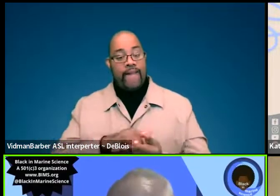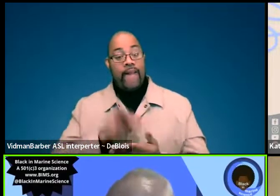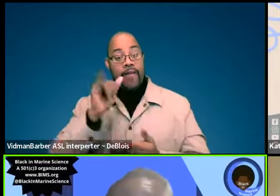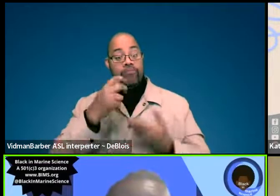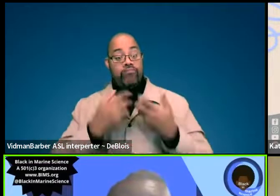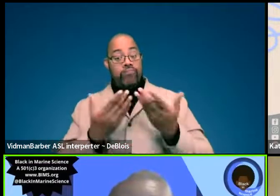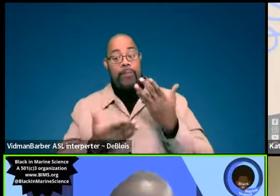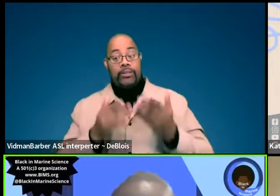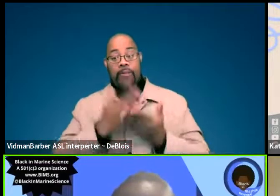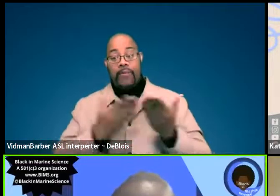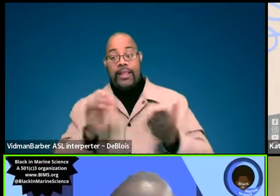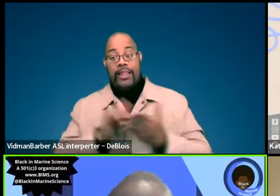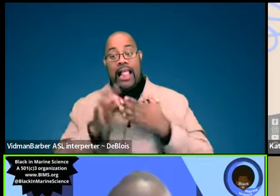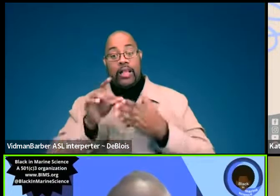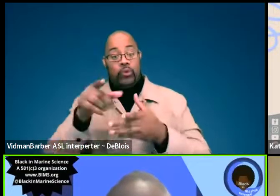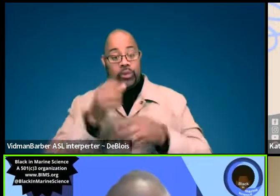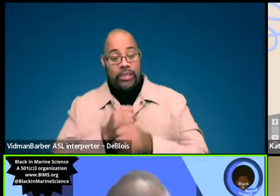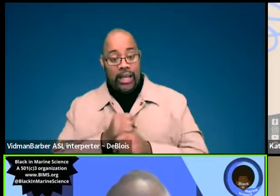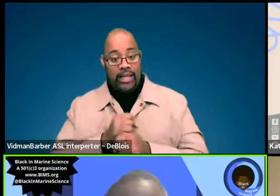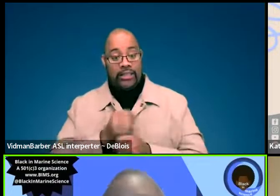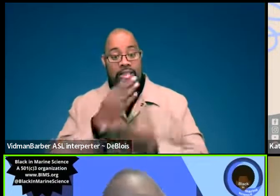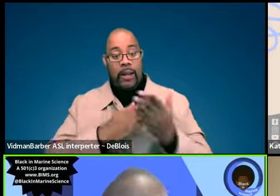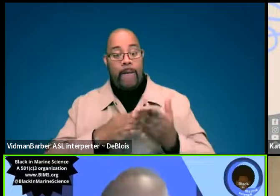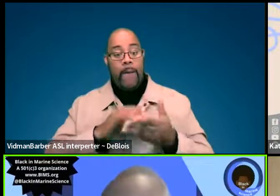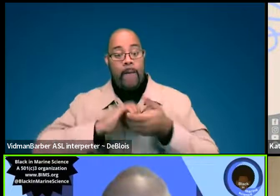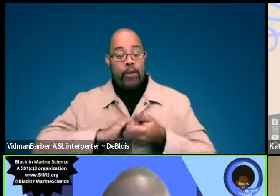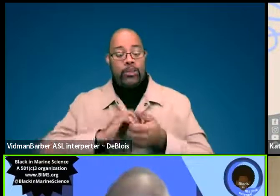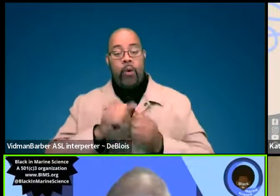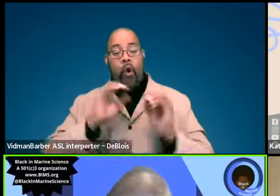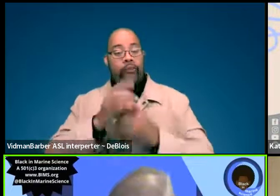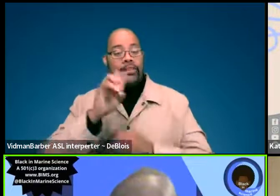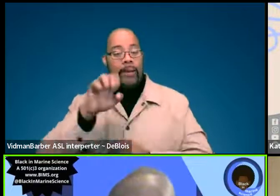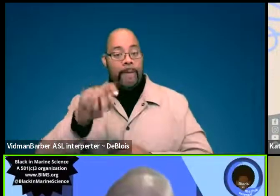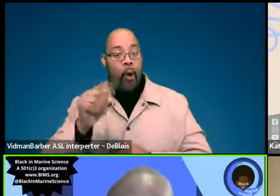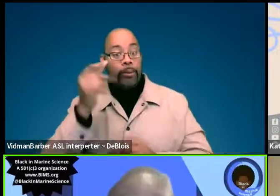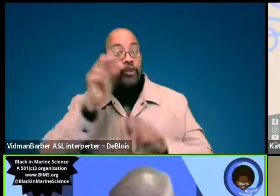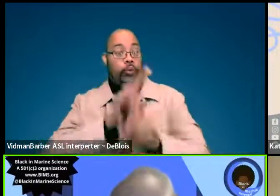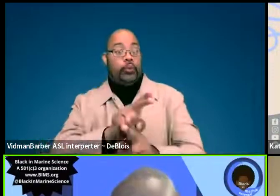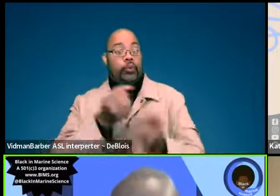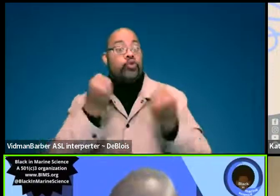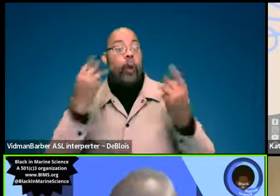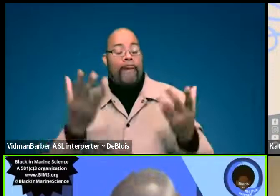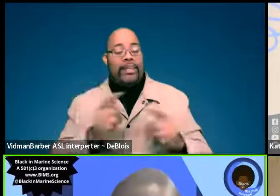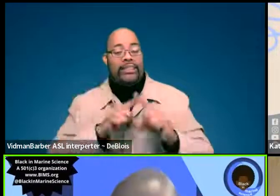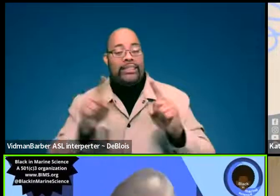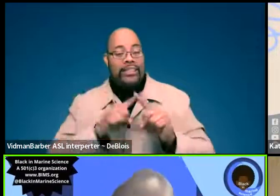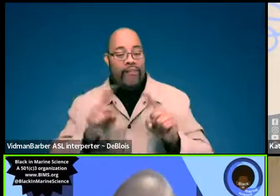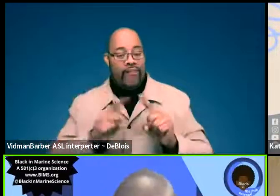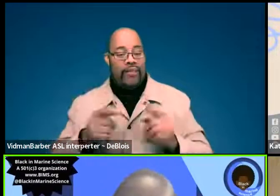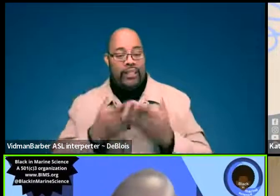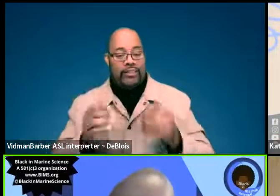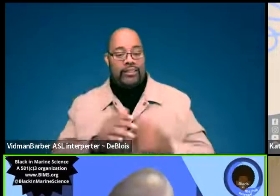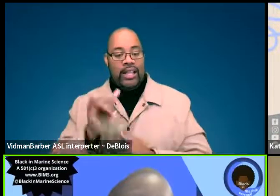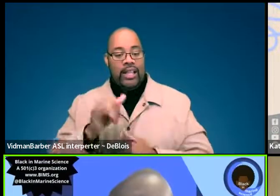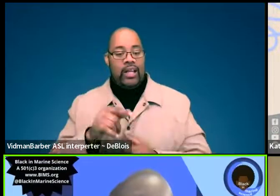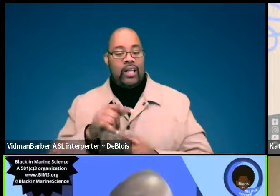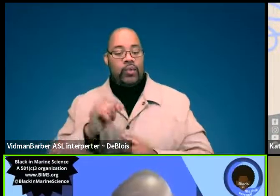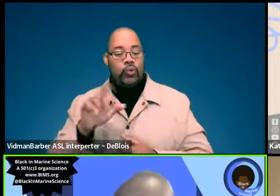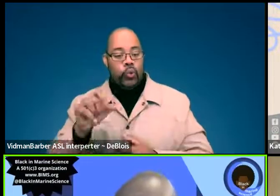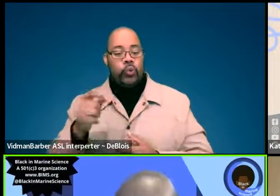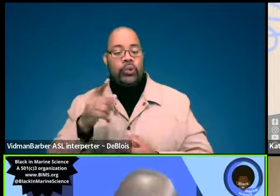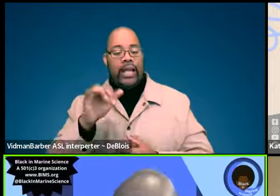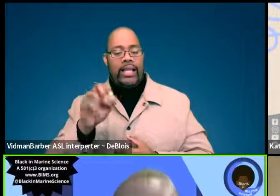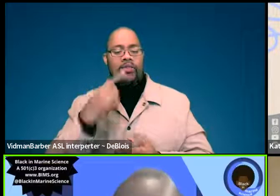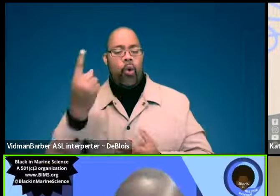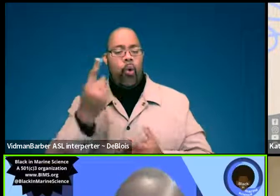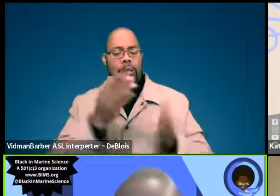probably are some of the things that led to you getting, right, some of the partnerships with like Office Depot, because you use so many different, right, like tools. Katelyn has always been